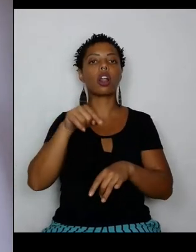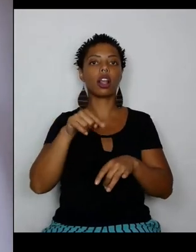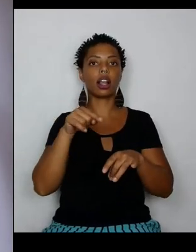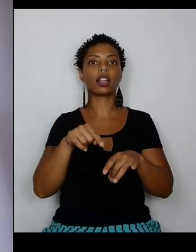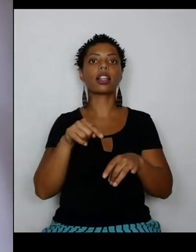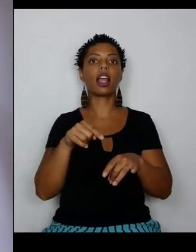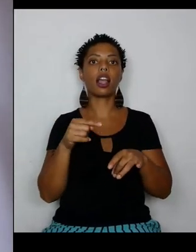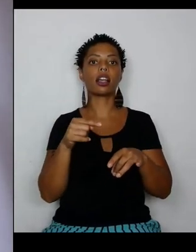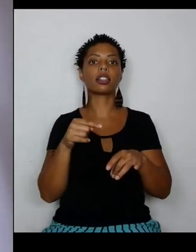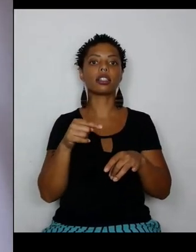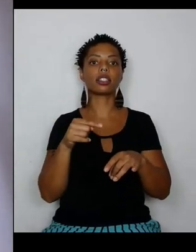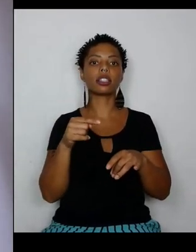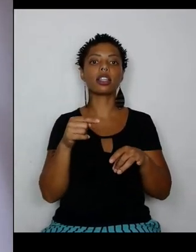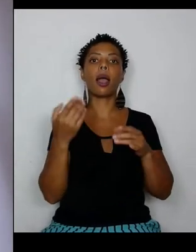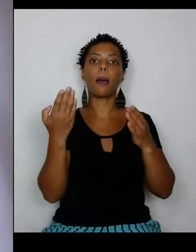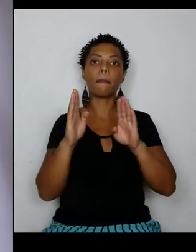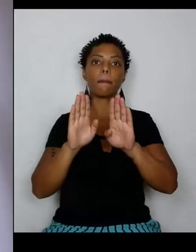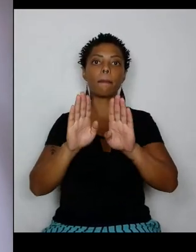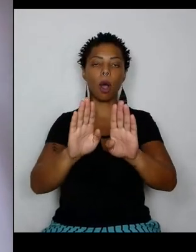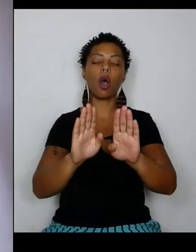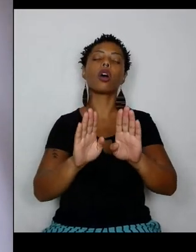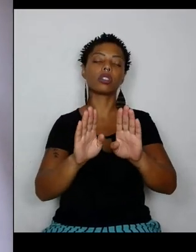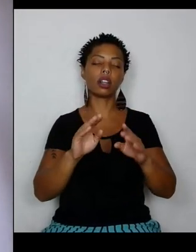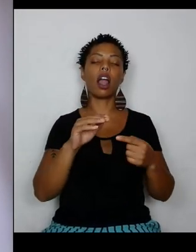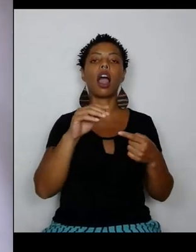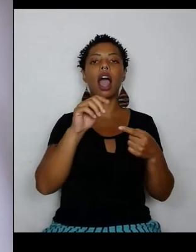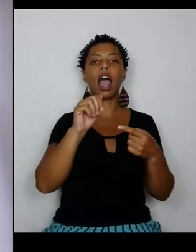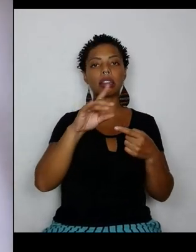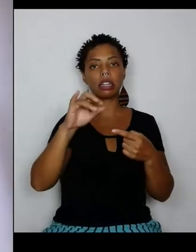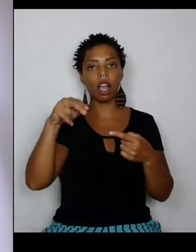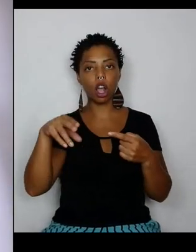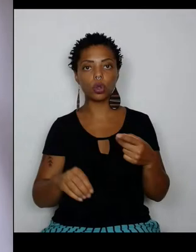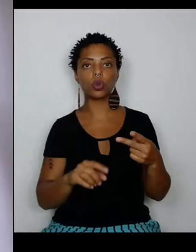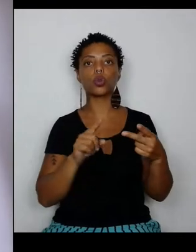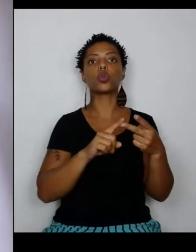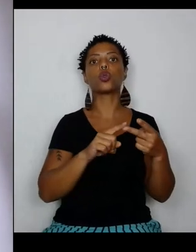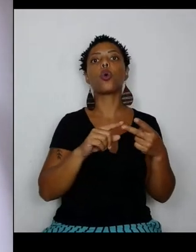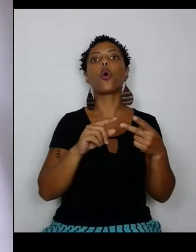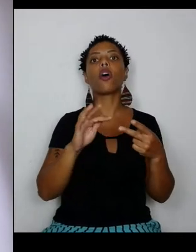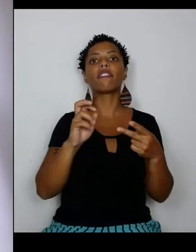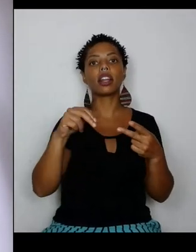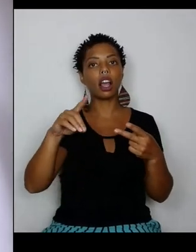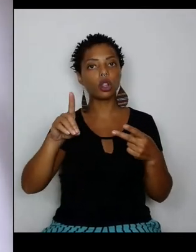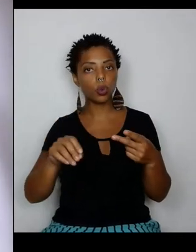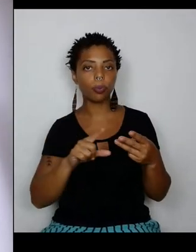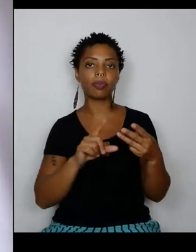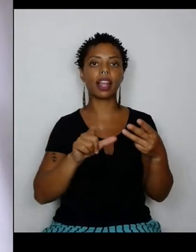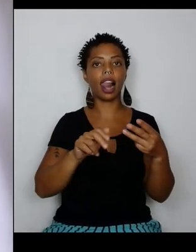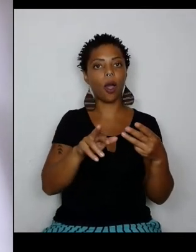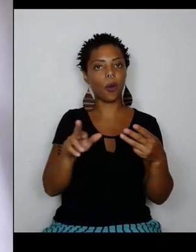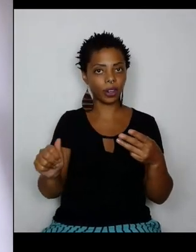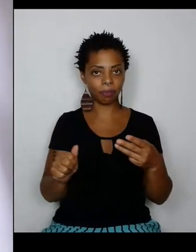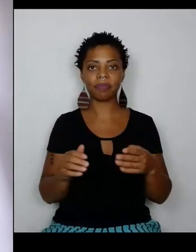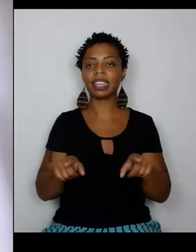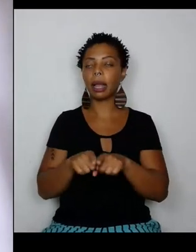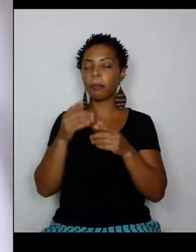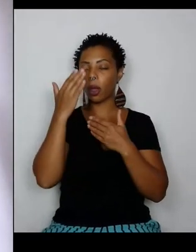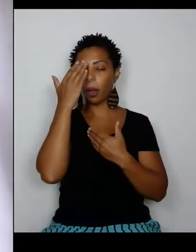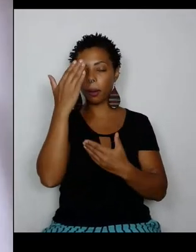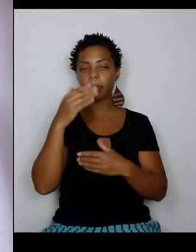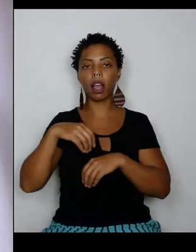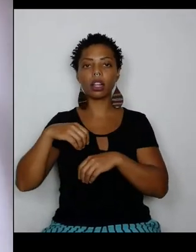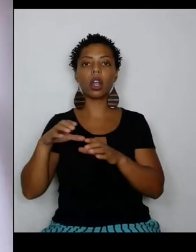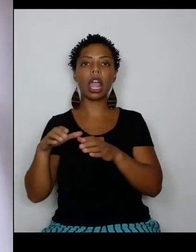exhibit ugan the other and me adriano pedrosa fernando oliva and laura cossande thank you to the